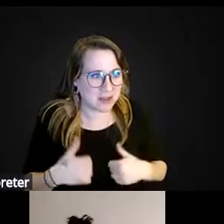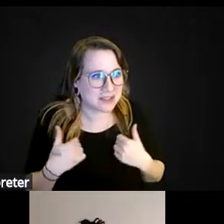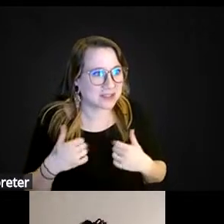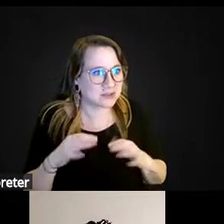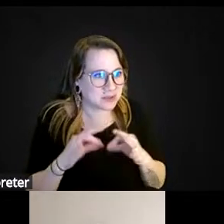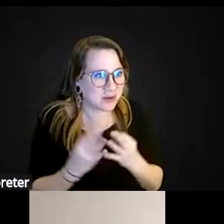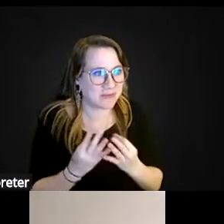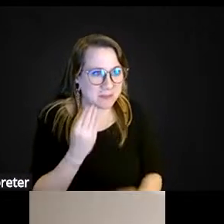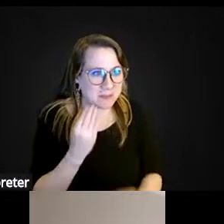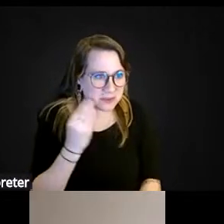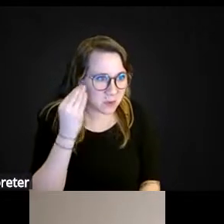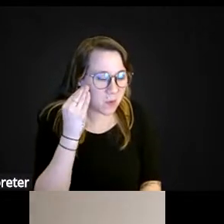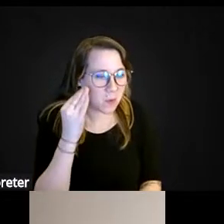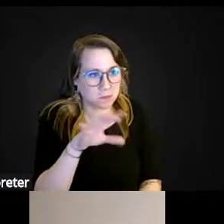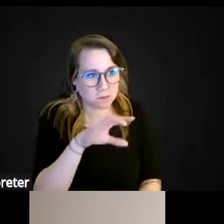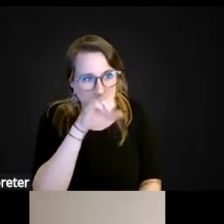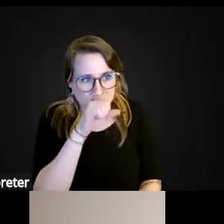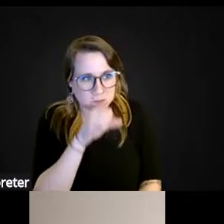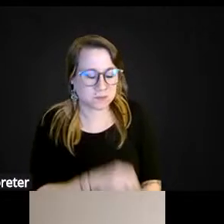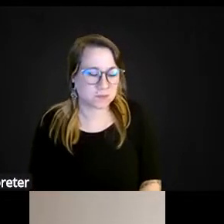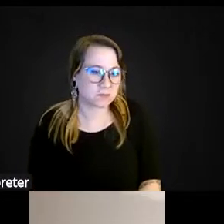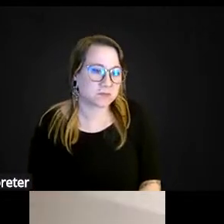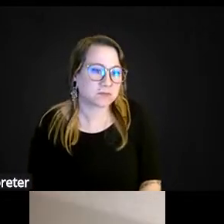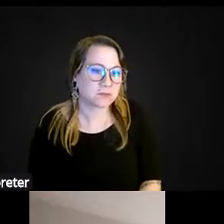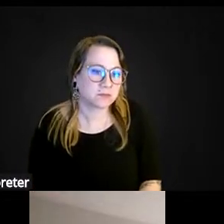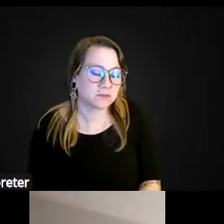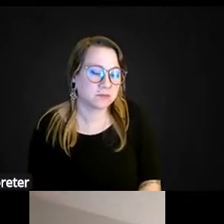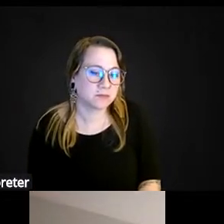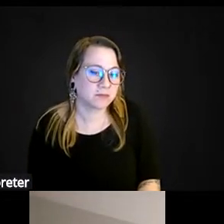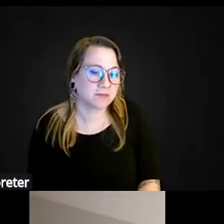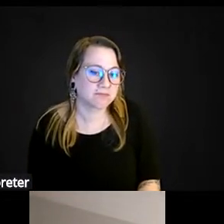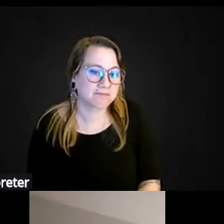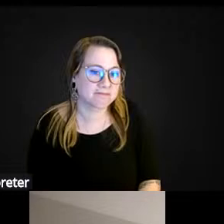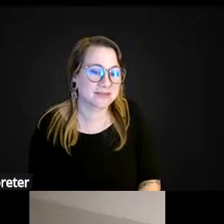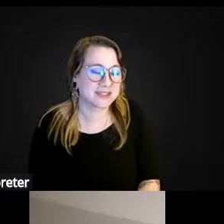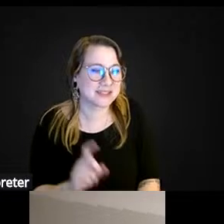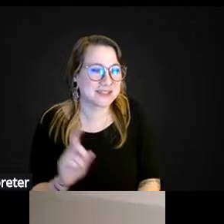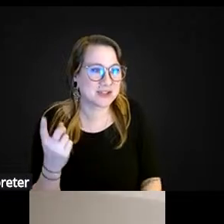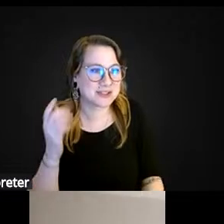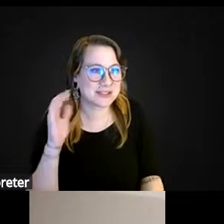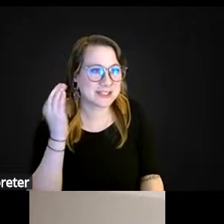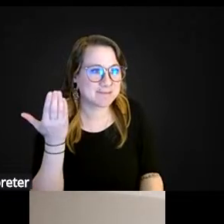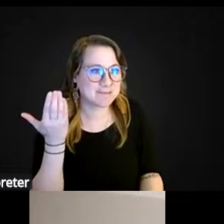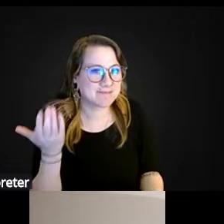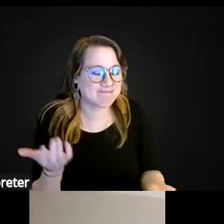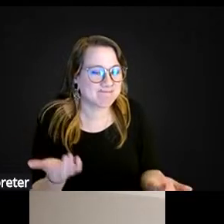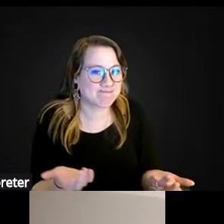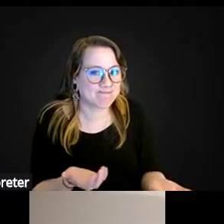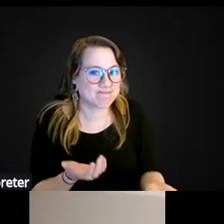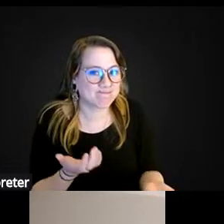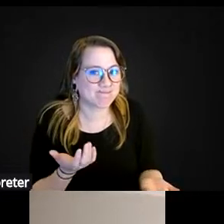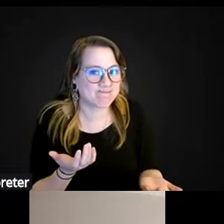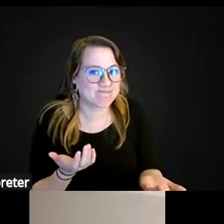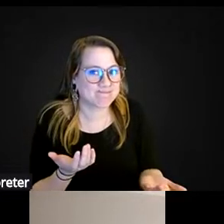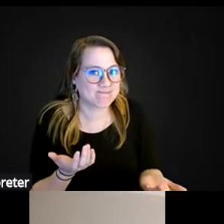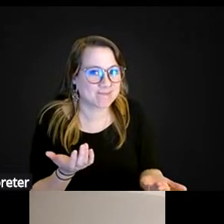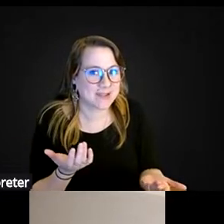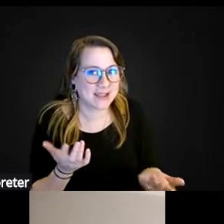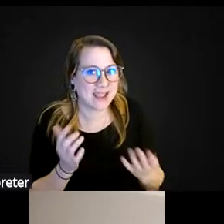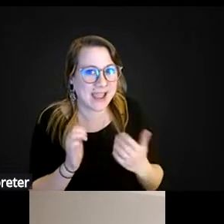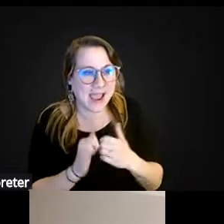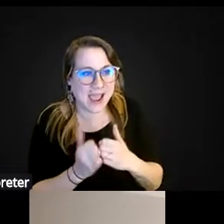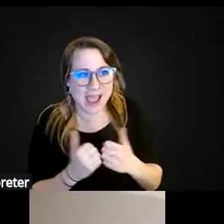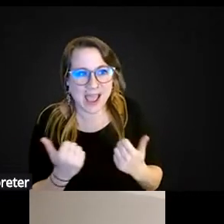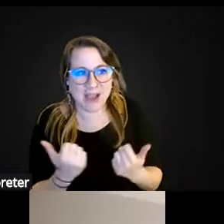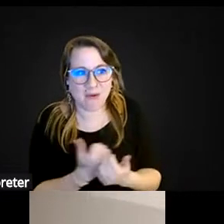families' homes. So it just seems like the way things are